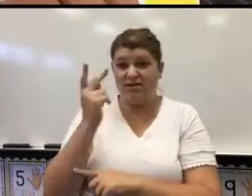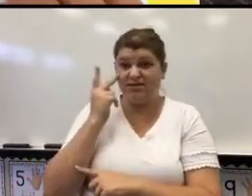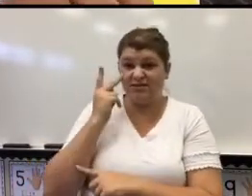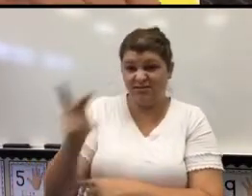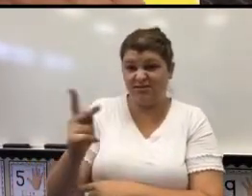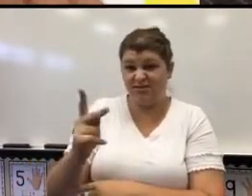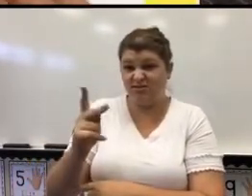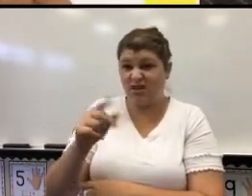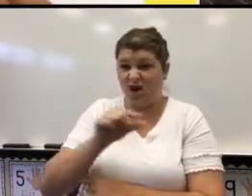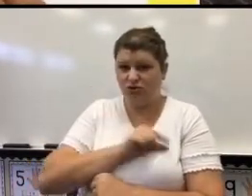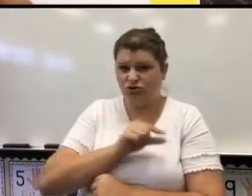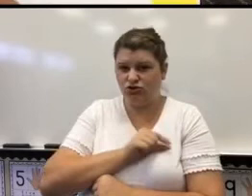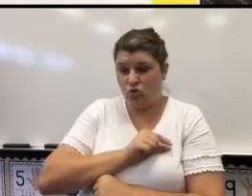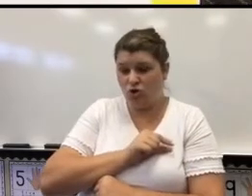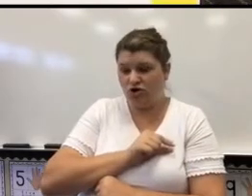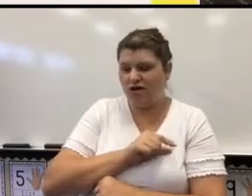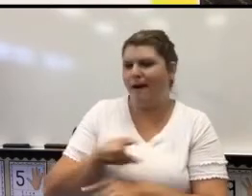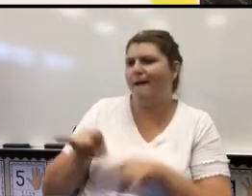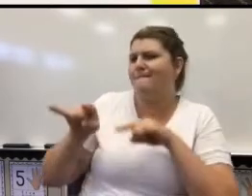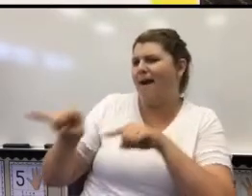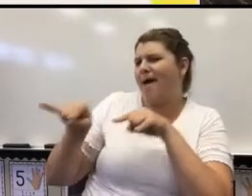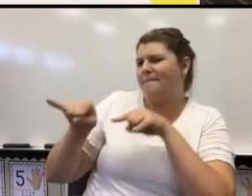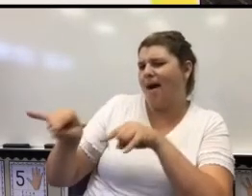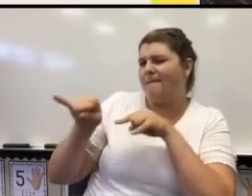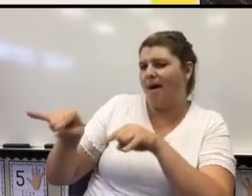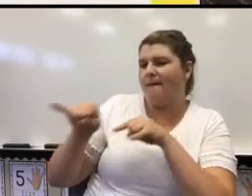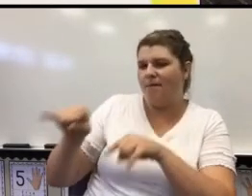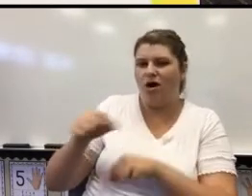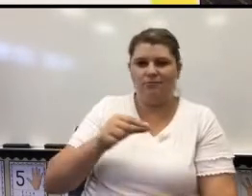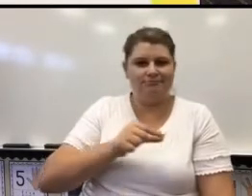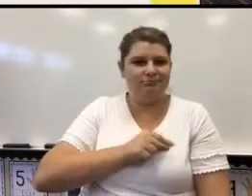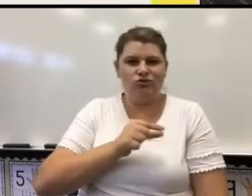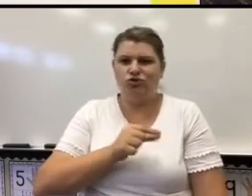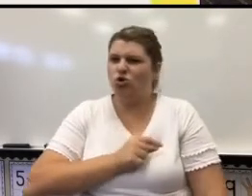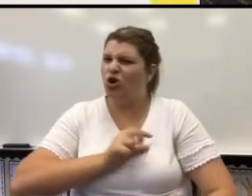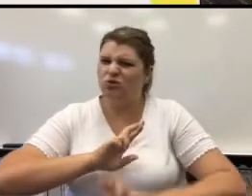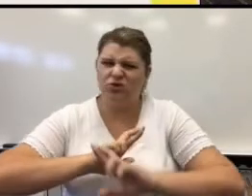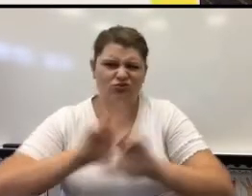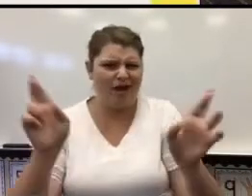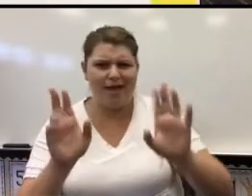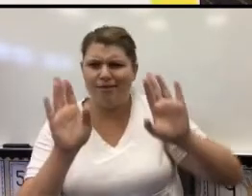When the bullies saw George, they began teasing him, but George